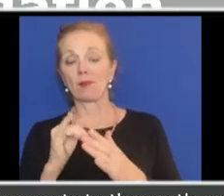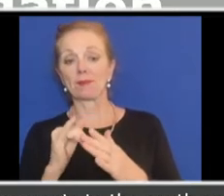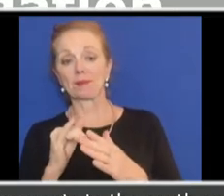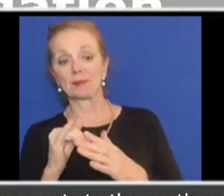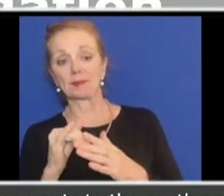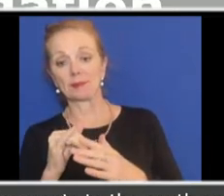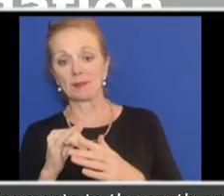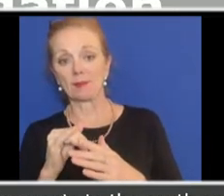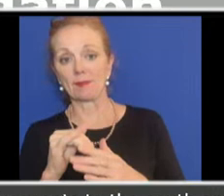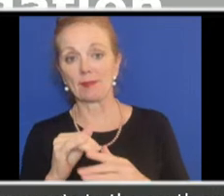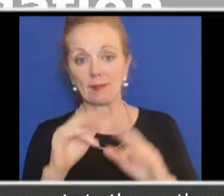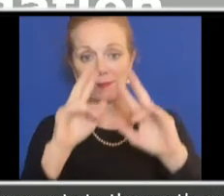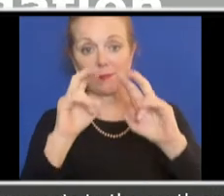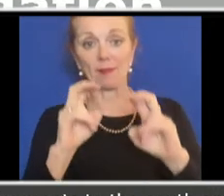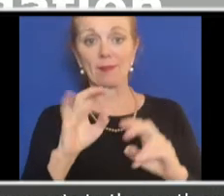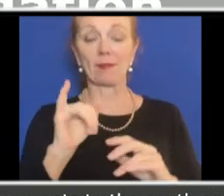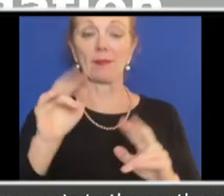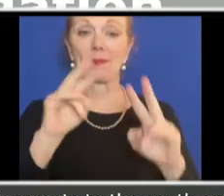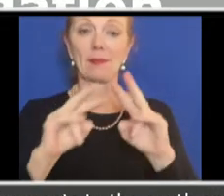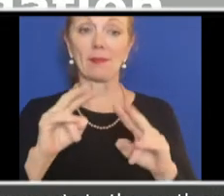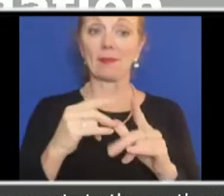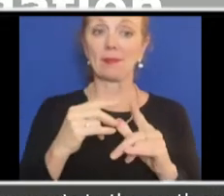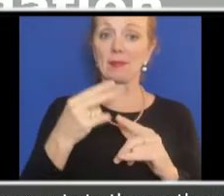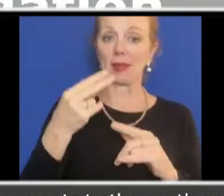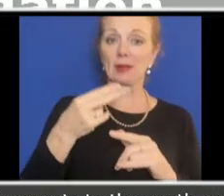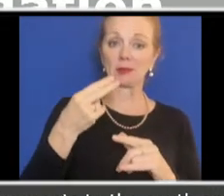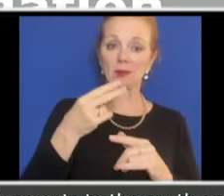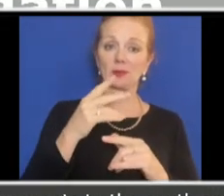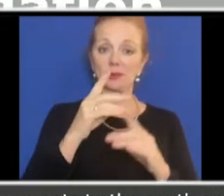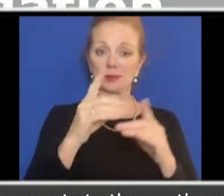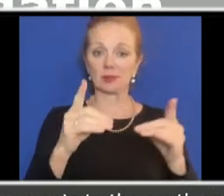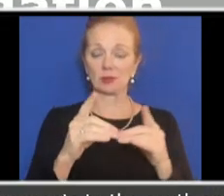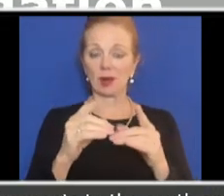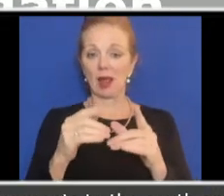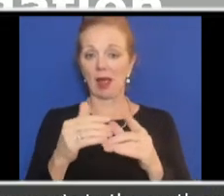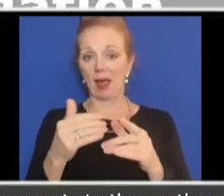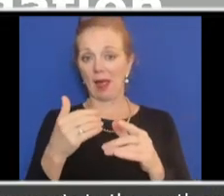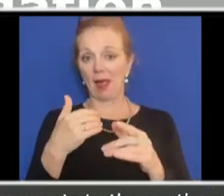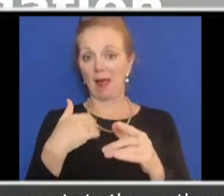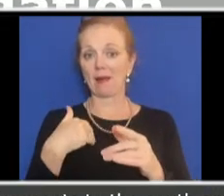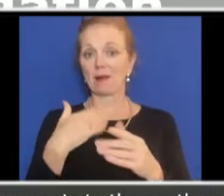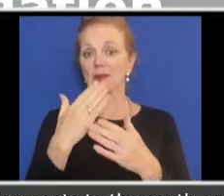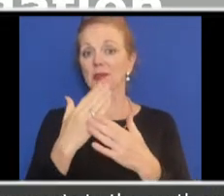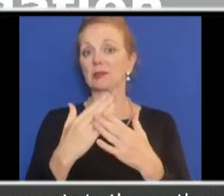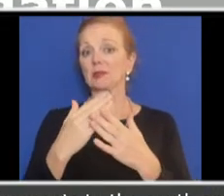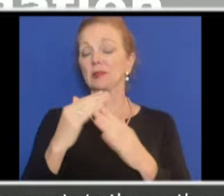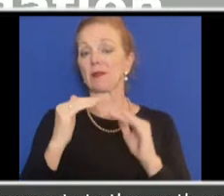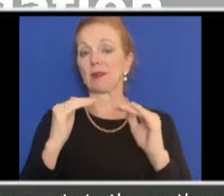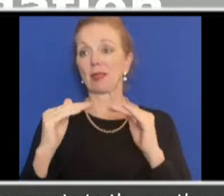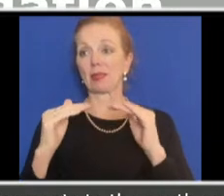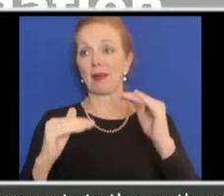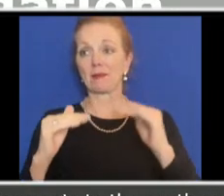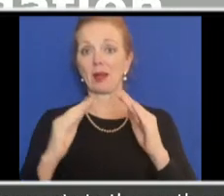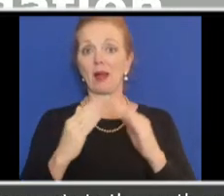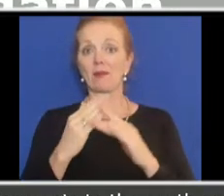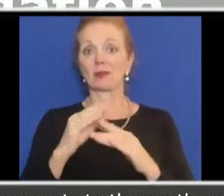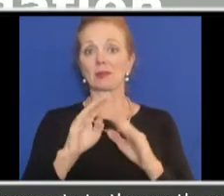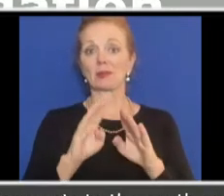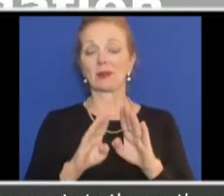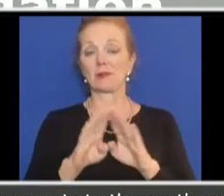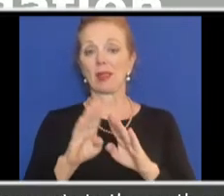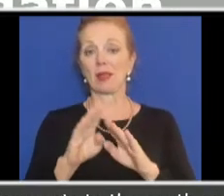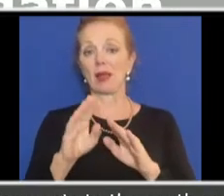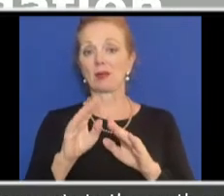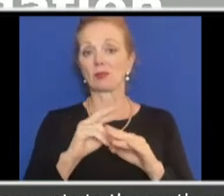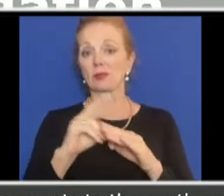analysis that was looked at was the historic district does have some leverage over development outcomes and and